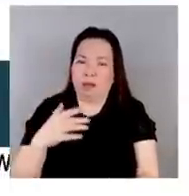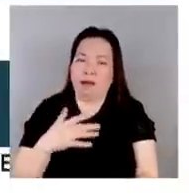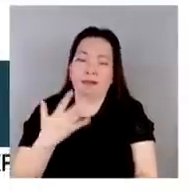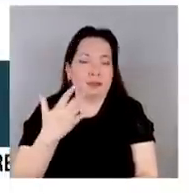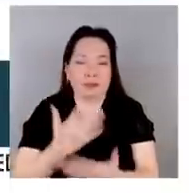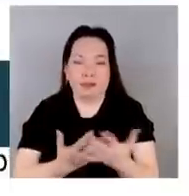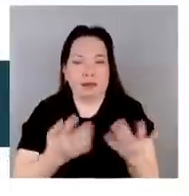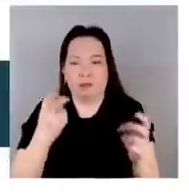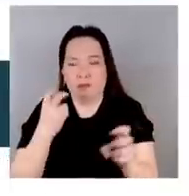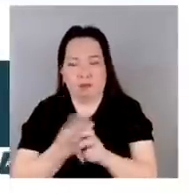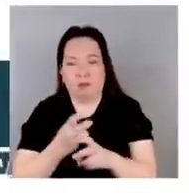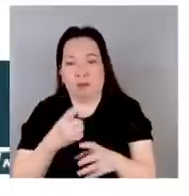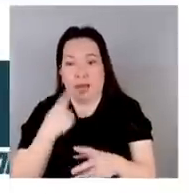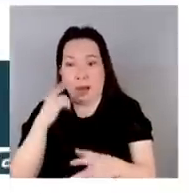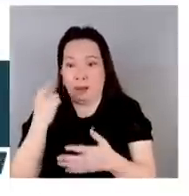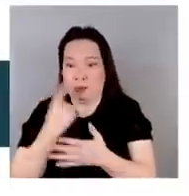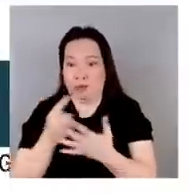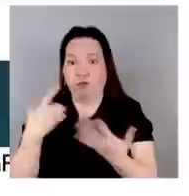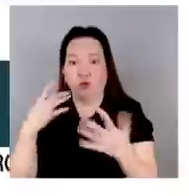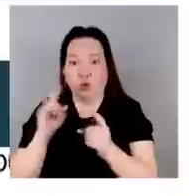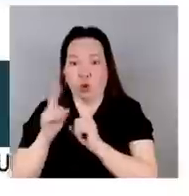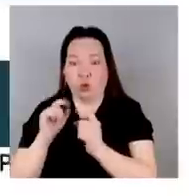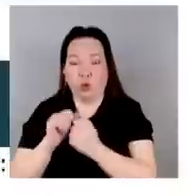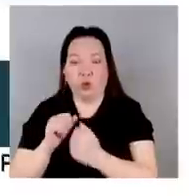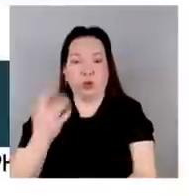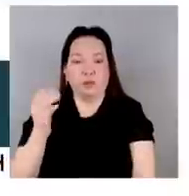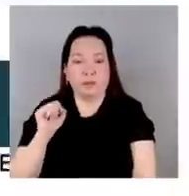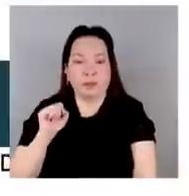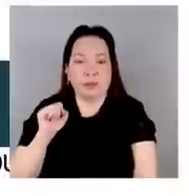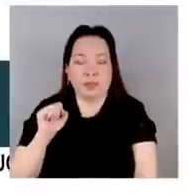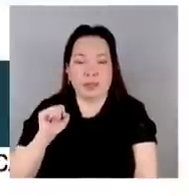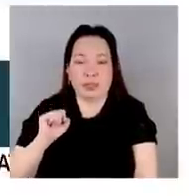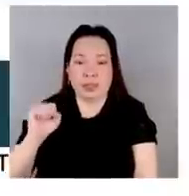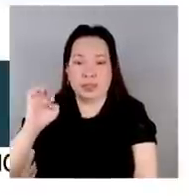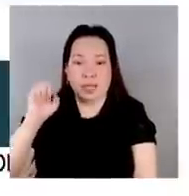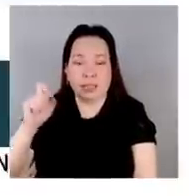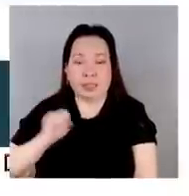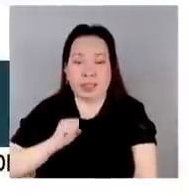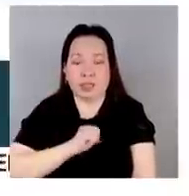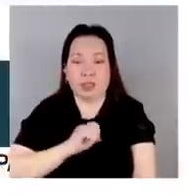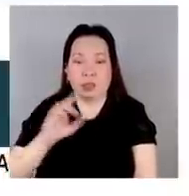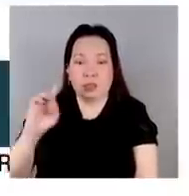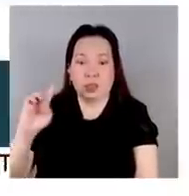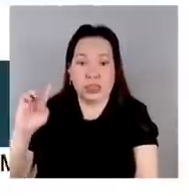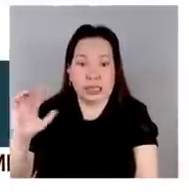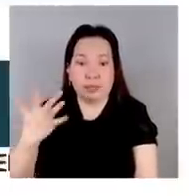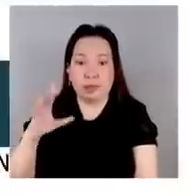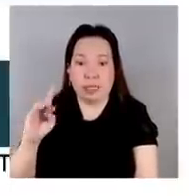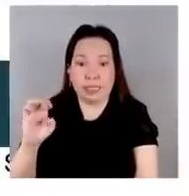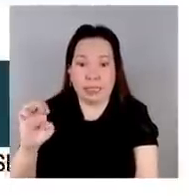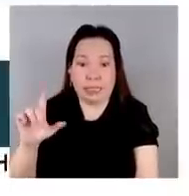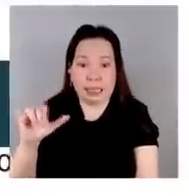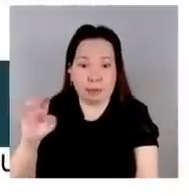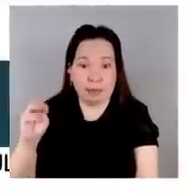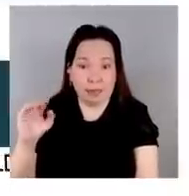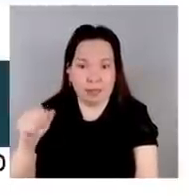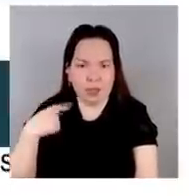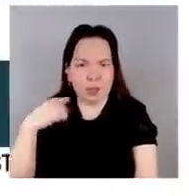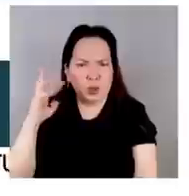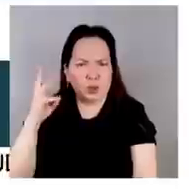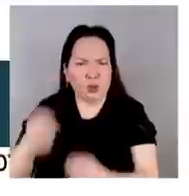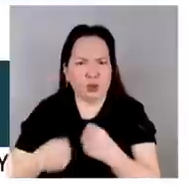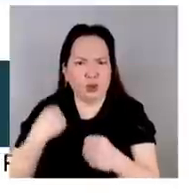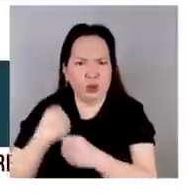I mean, earlier this week, I met with former Senator Leyla de Lima. She's been in prison now for more than 6 years. She hasn't been convicted